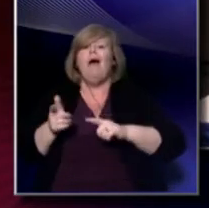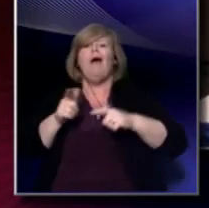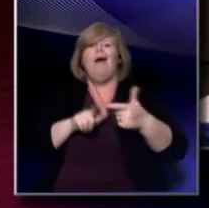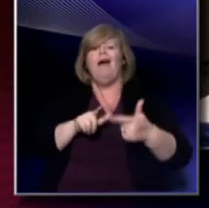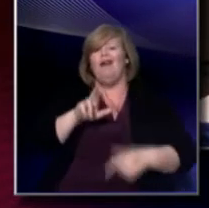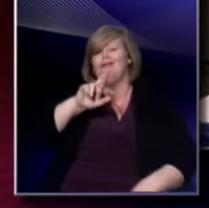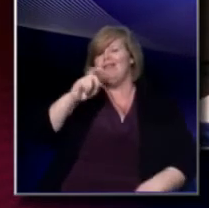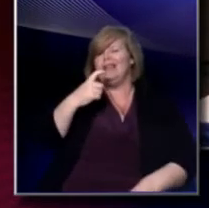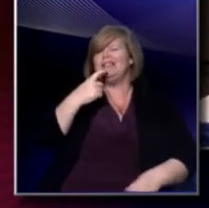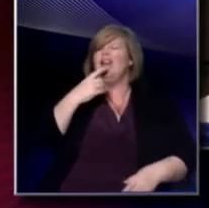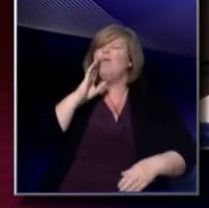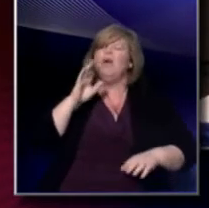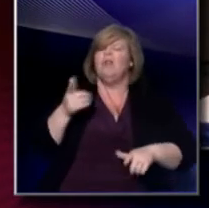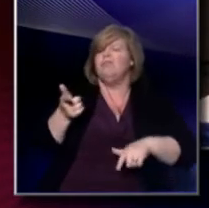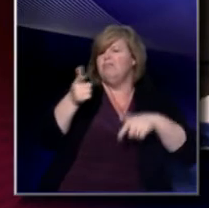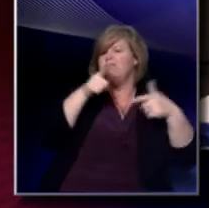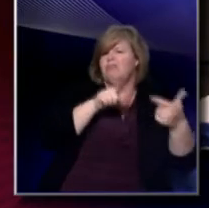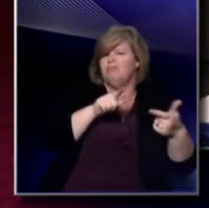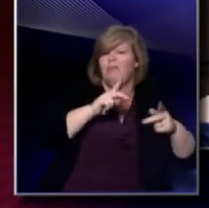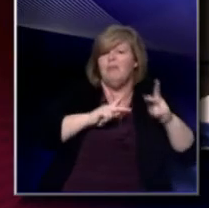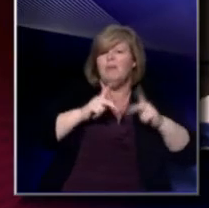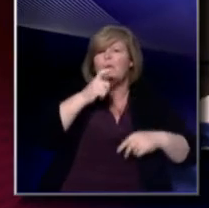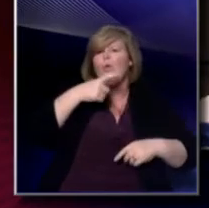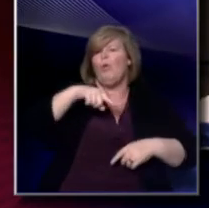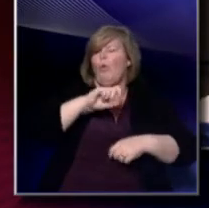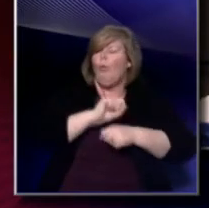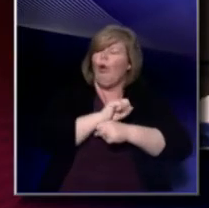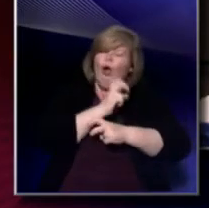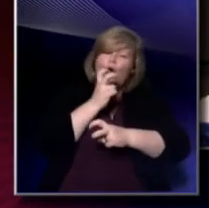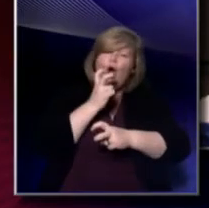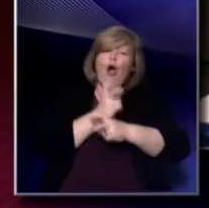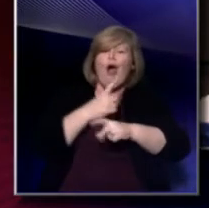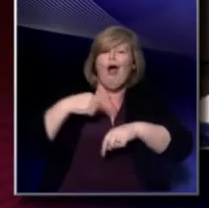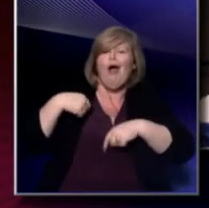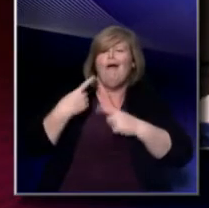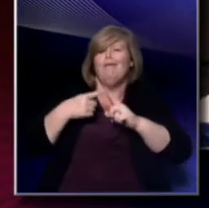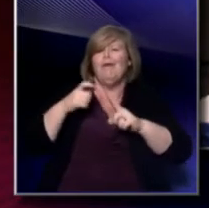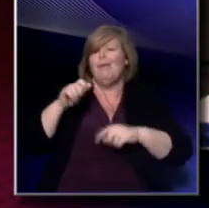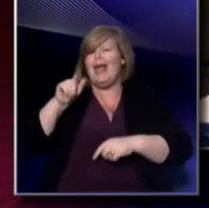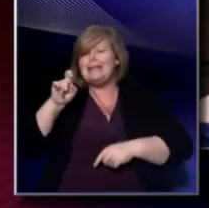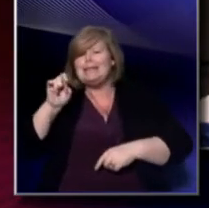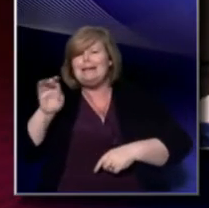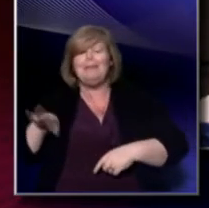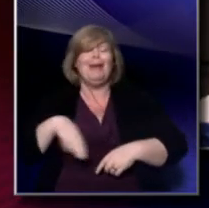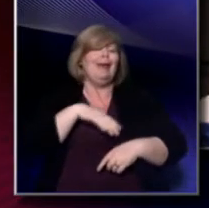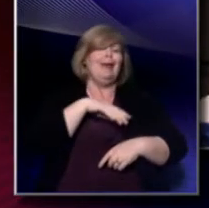And principals at both ASDB Tucson and PDSD. I'll be turning it over